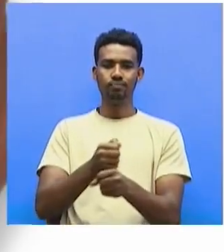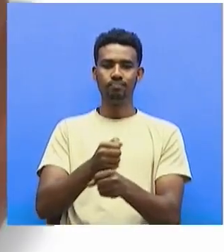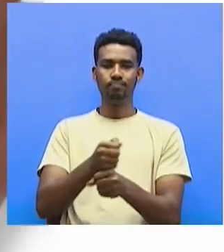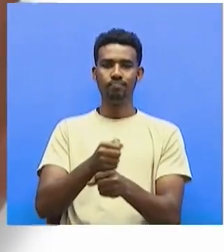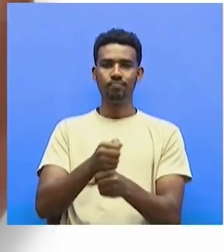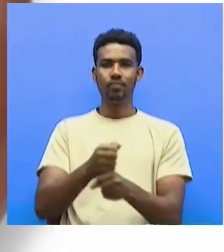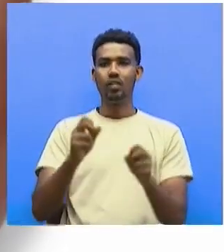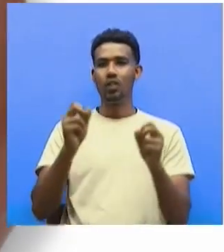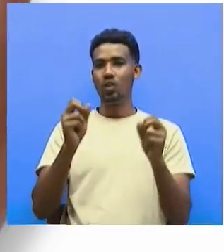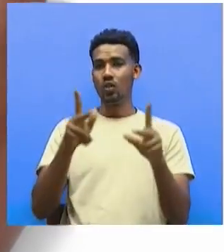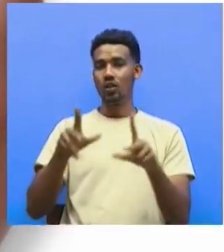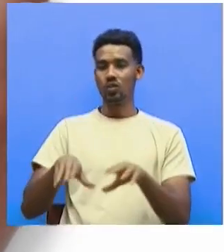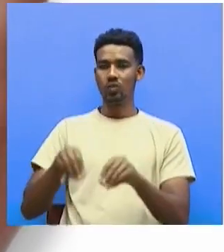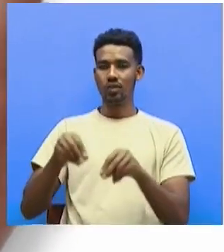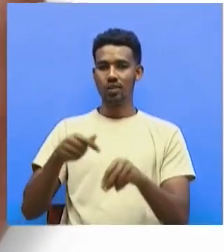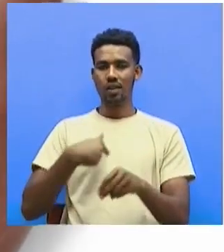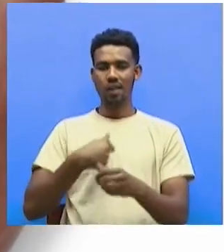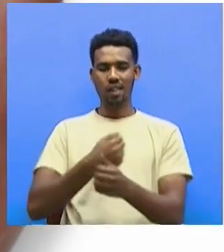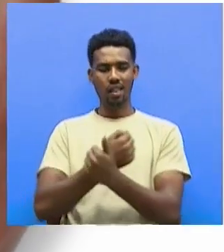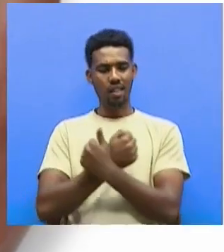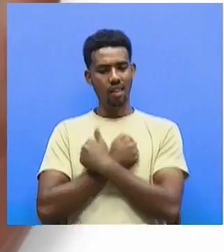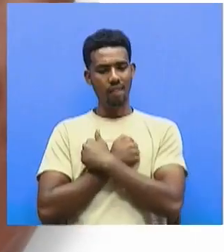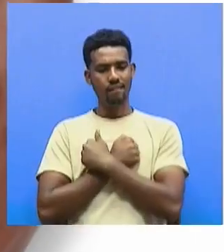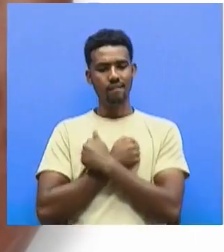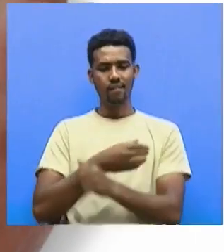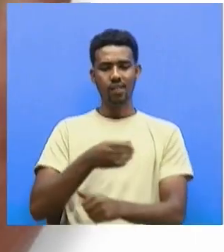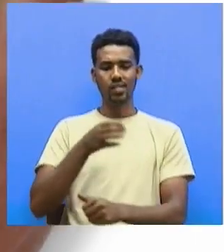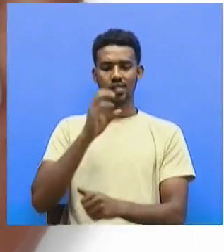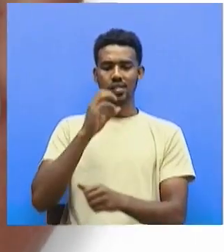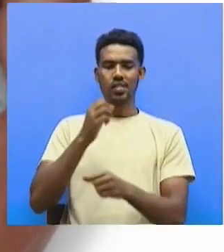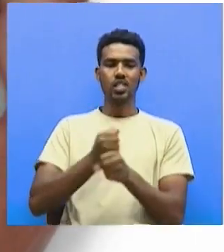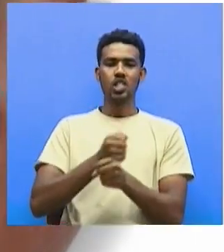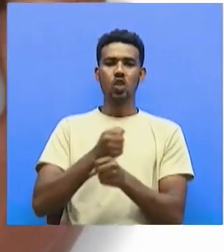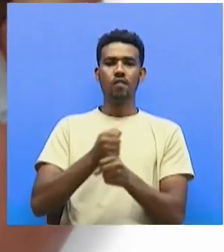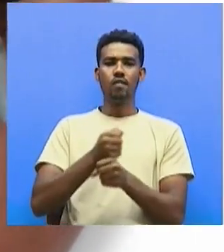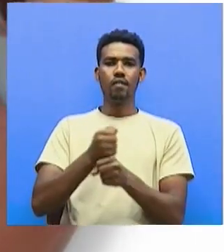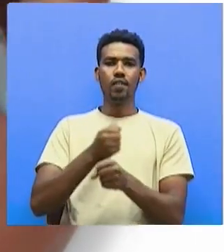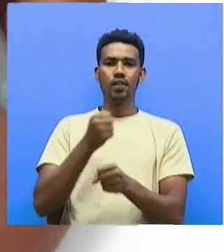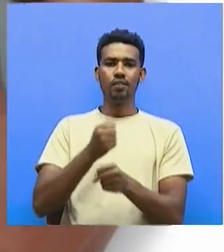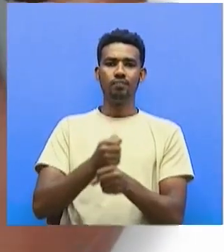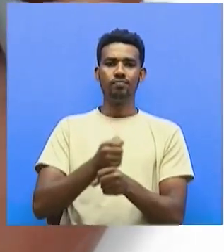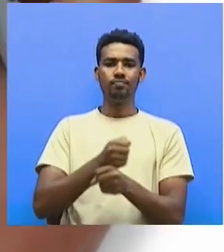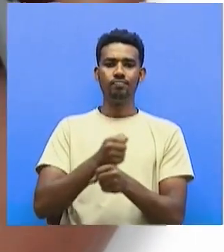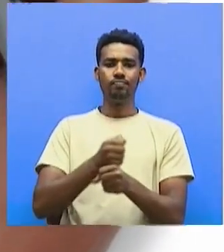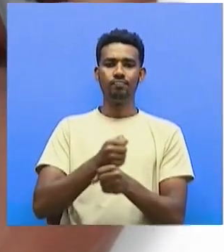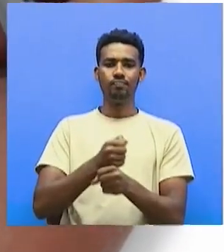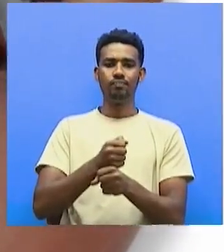Look, students, I love drinking coffee. And also here is, we can use